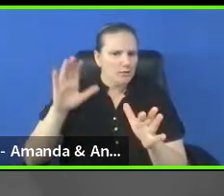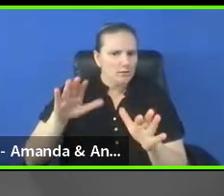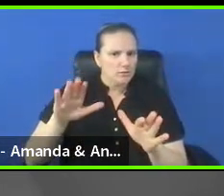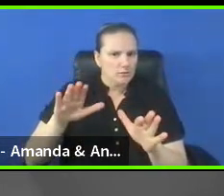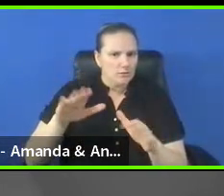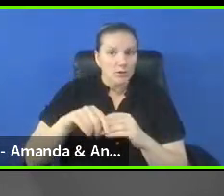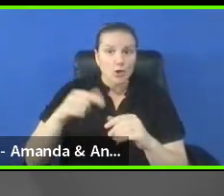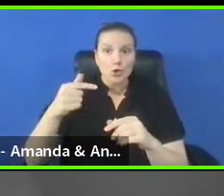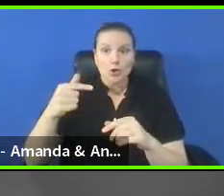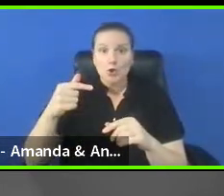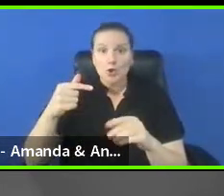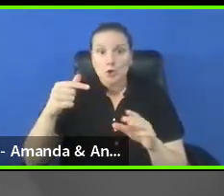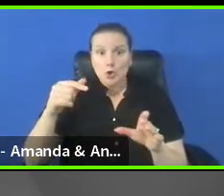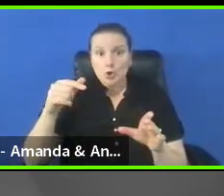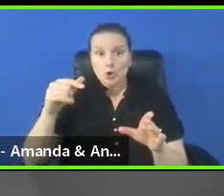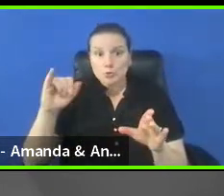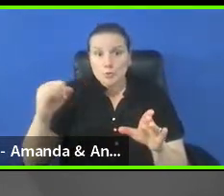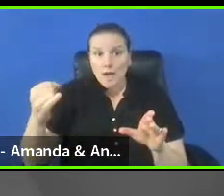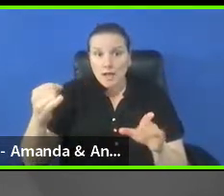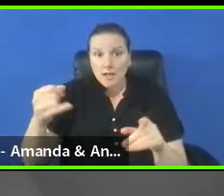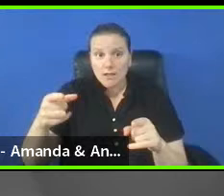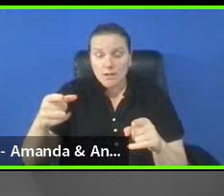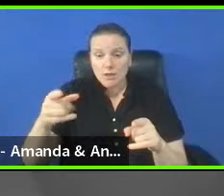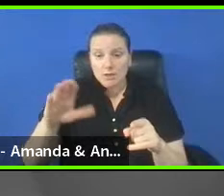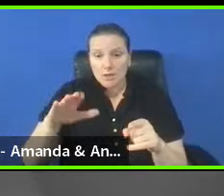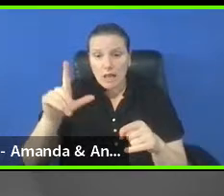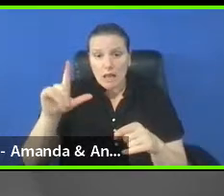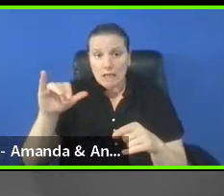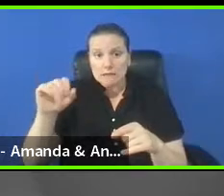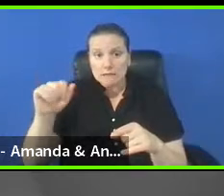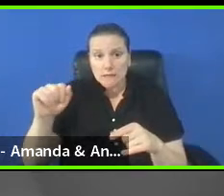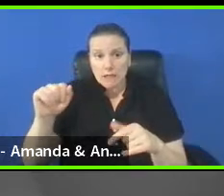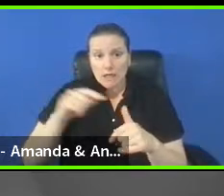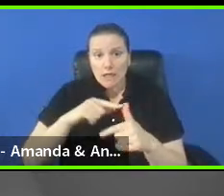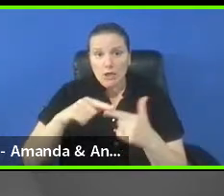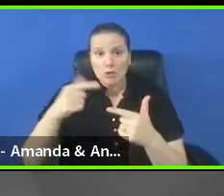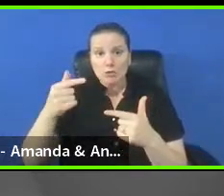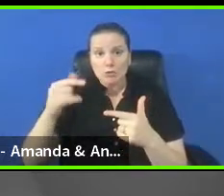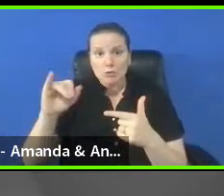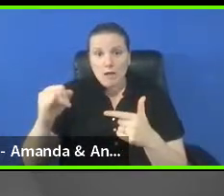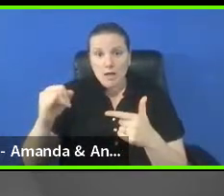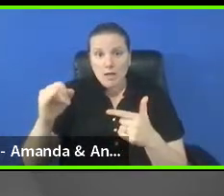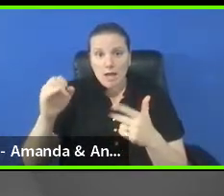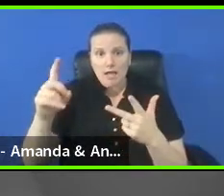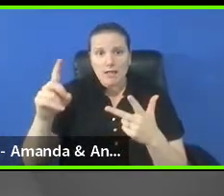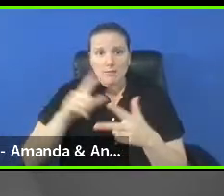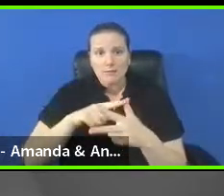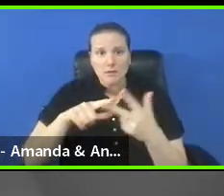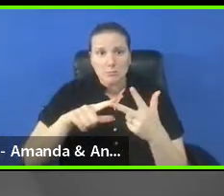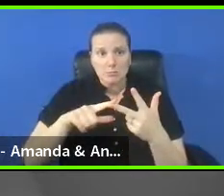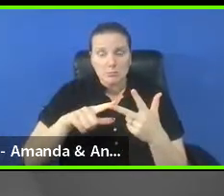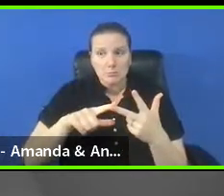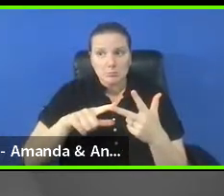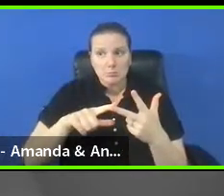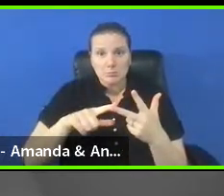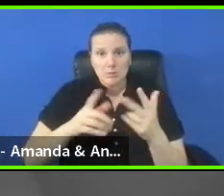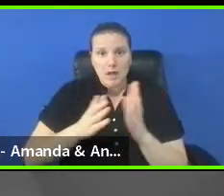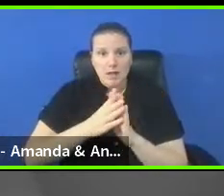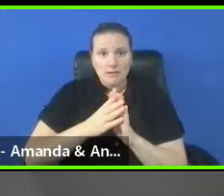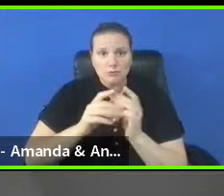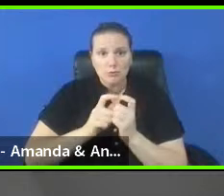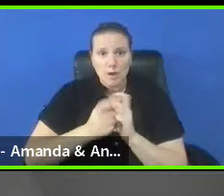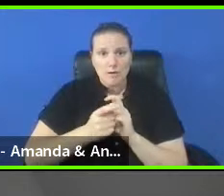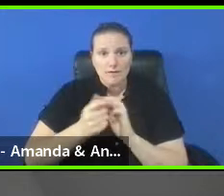can. Greg, just 1 second. Lisa, Greg, and Ed, if I could, I may just ask to modify